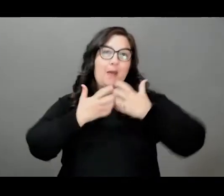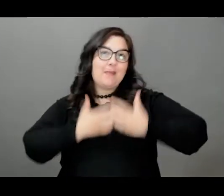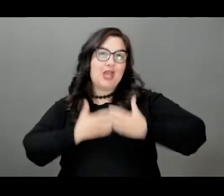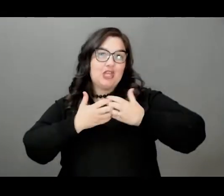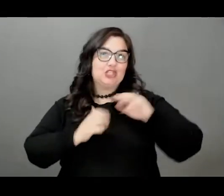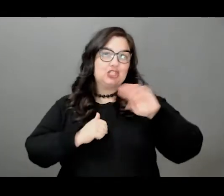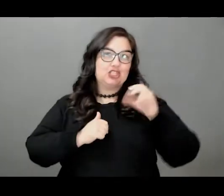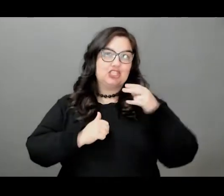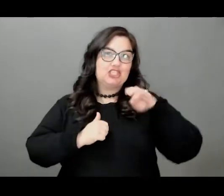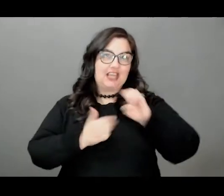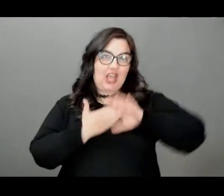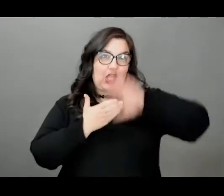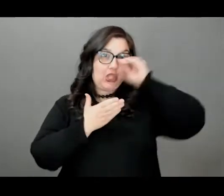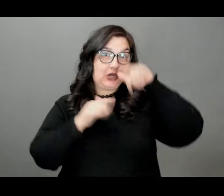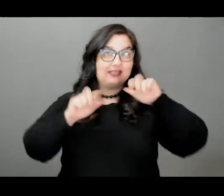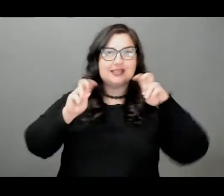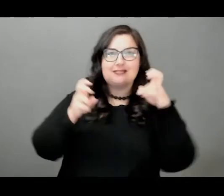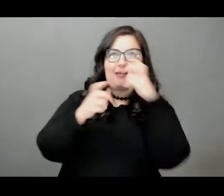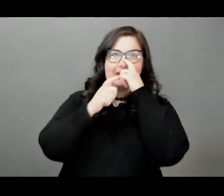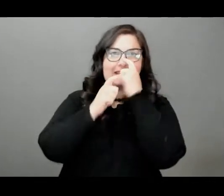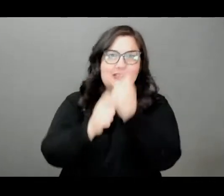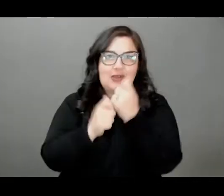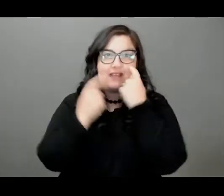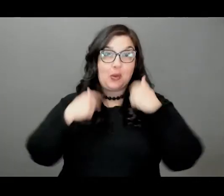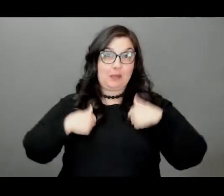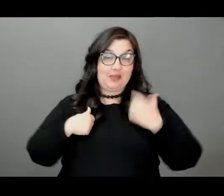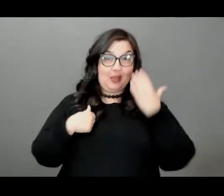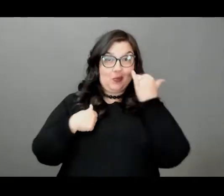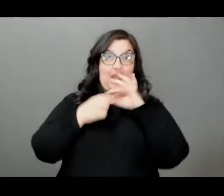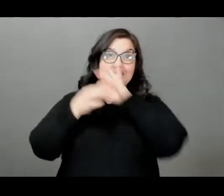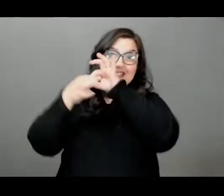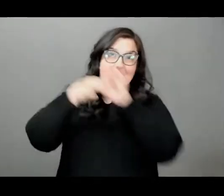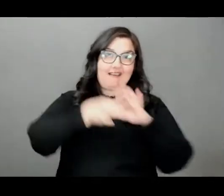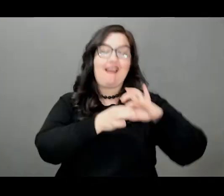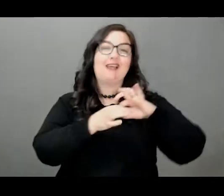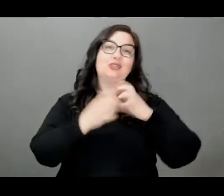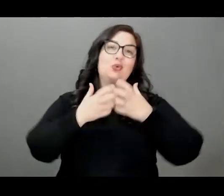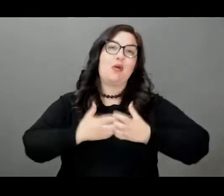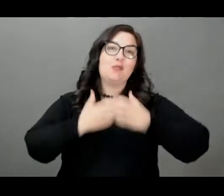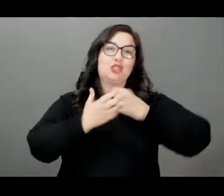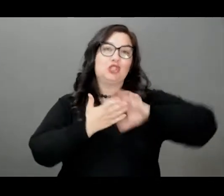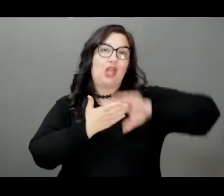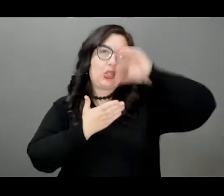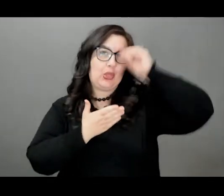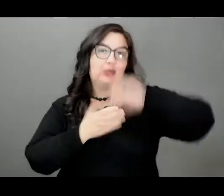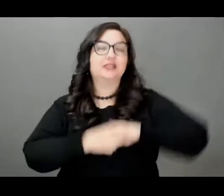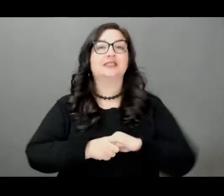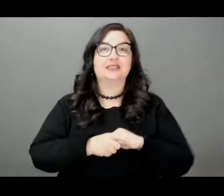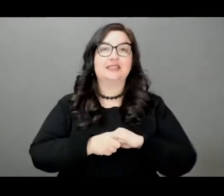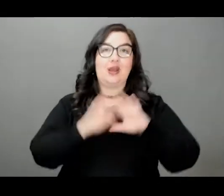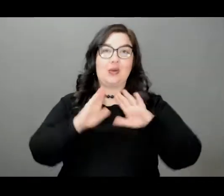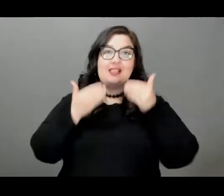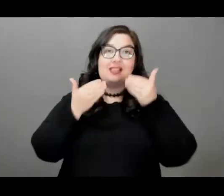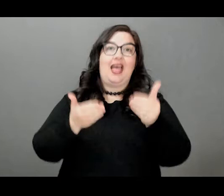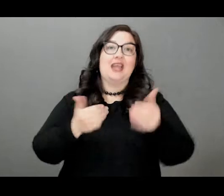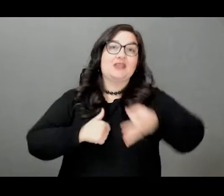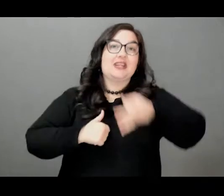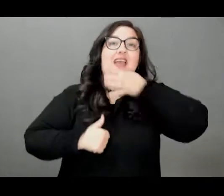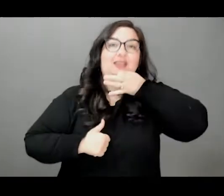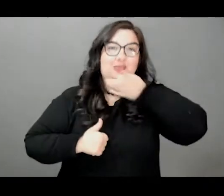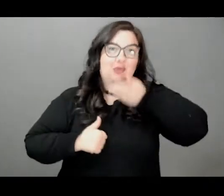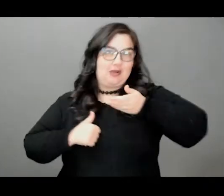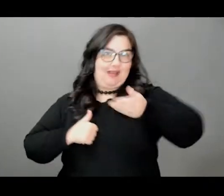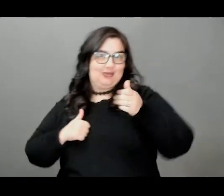developer advocate at AWS, focusing on machine learning. This topic is particularly interesting to me as it is connected to